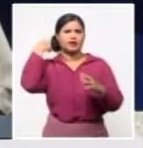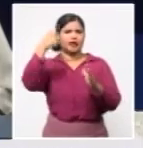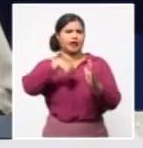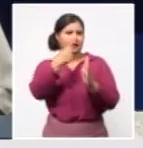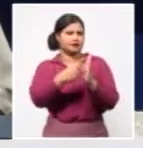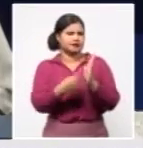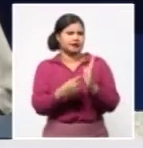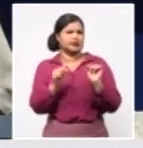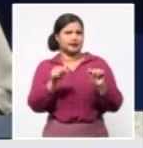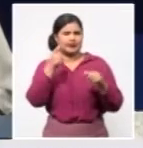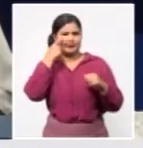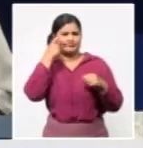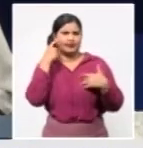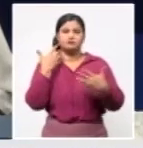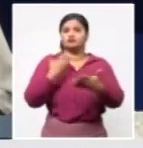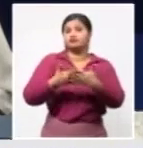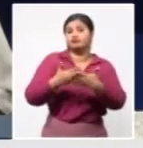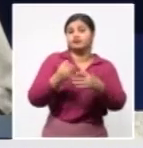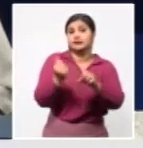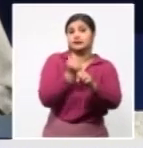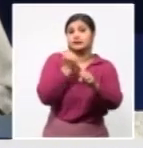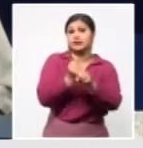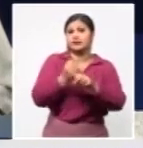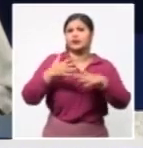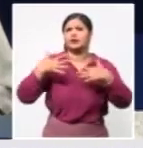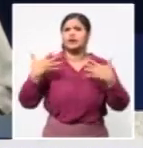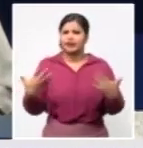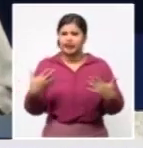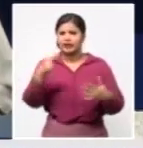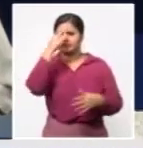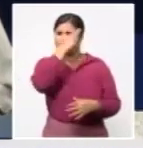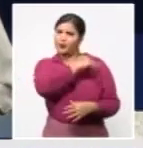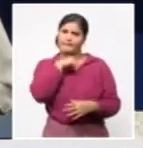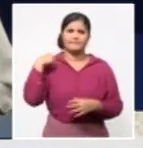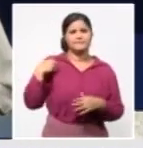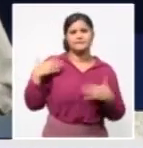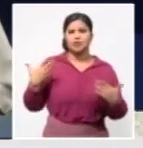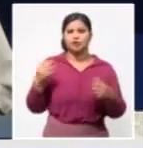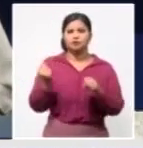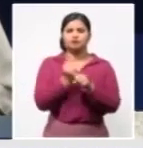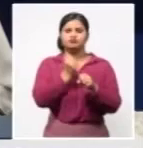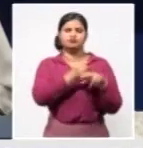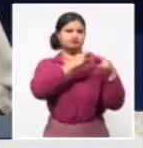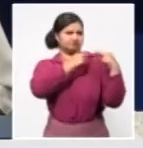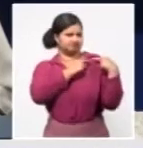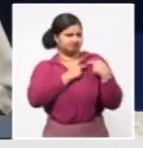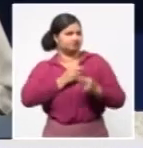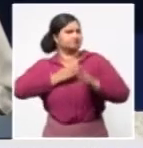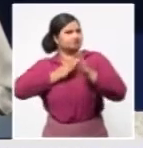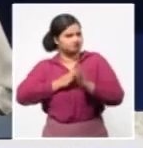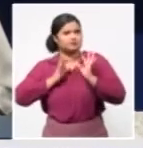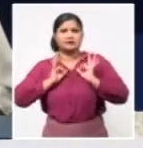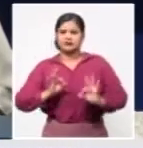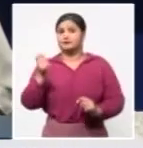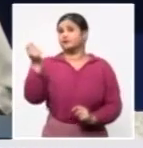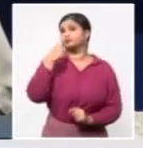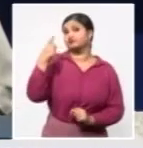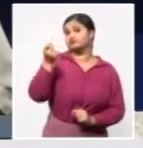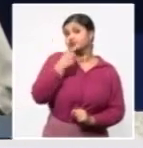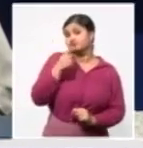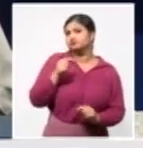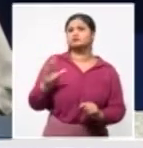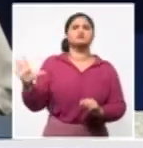4.28%, places the island in 21st position among countries with COVID-19 cases in the Americas. Given